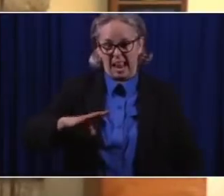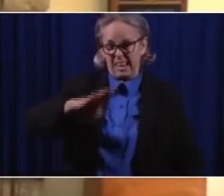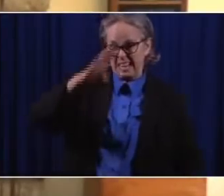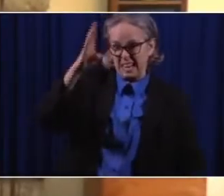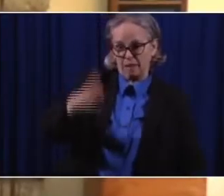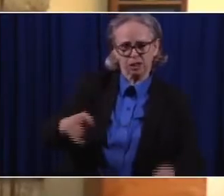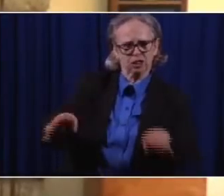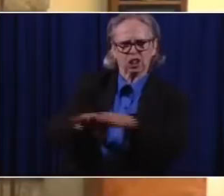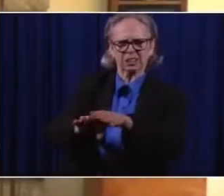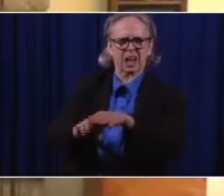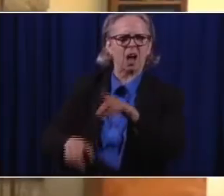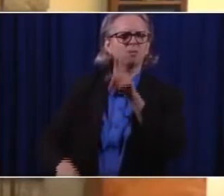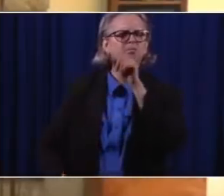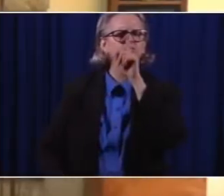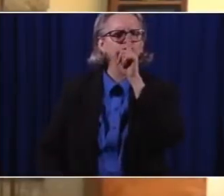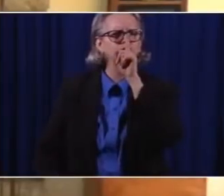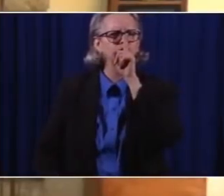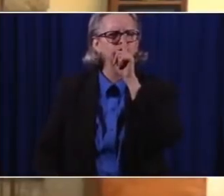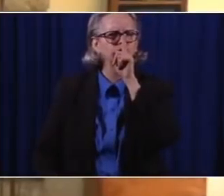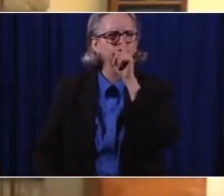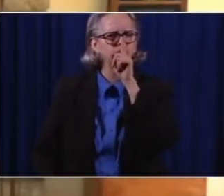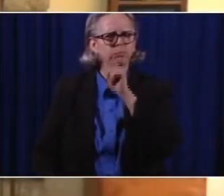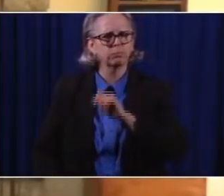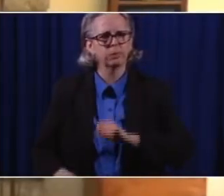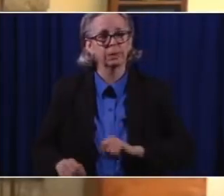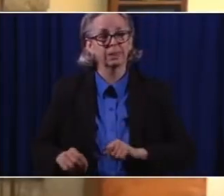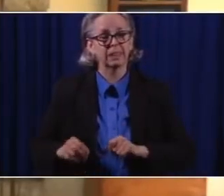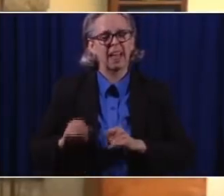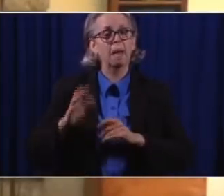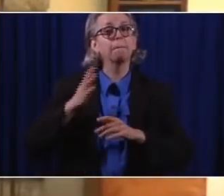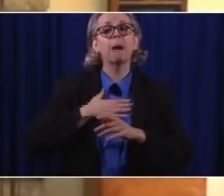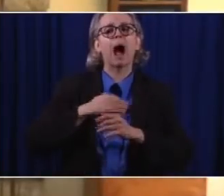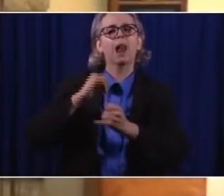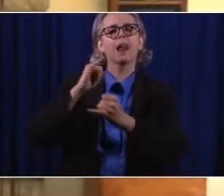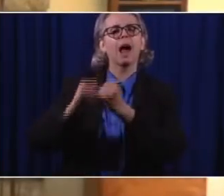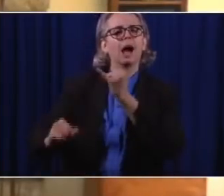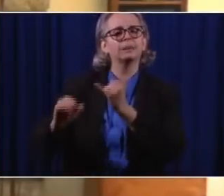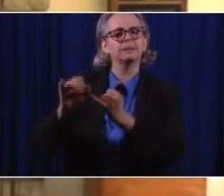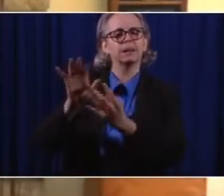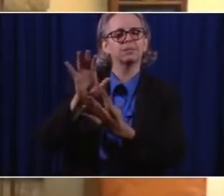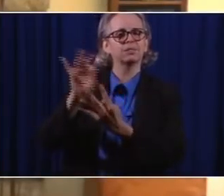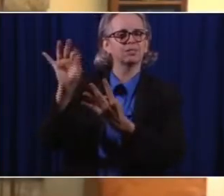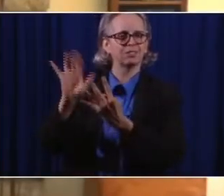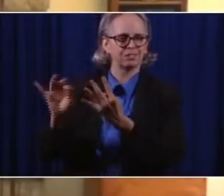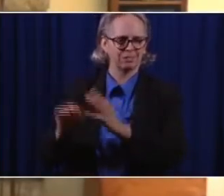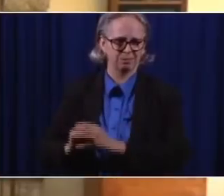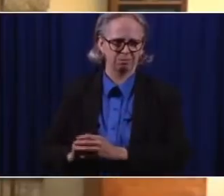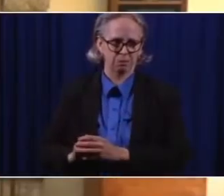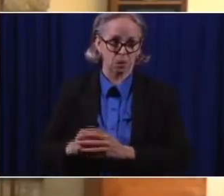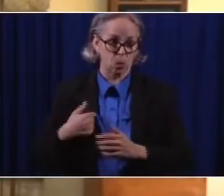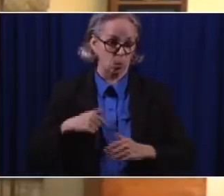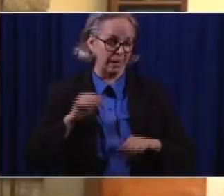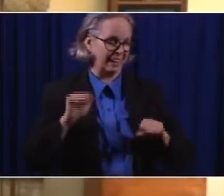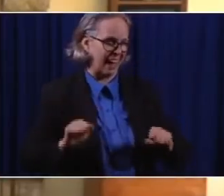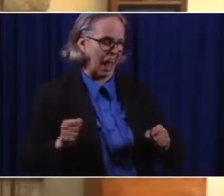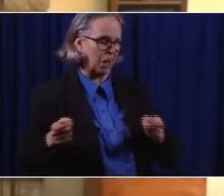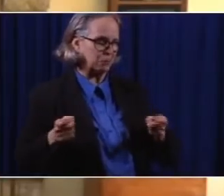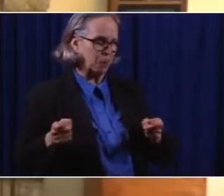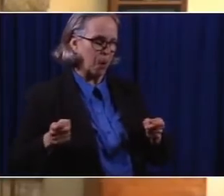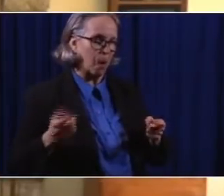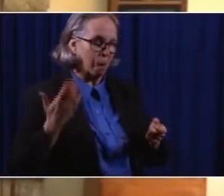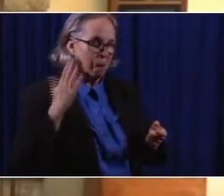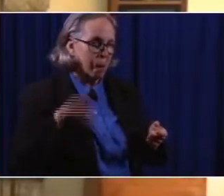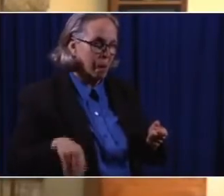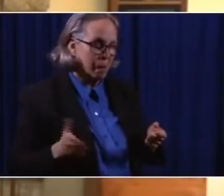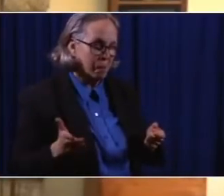but this is within our control. We don't have to let it get that bad. We don't have